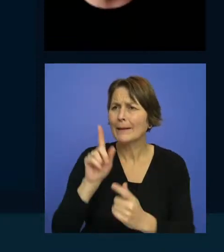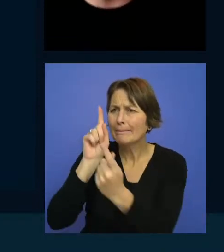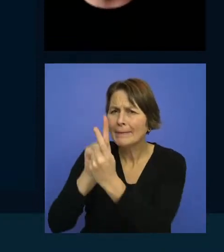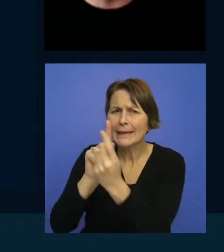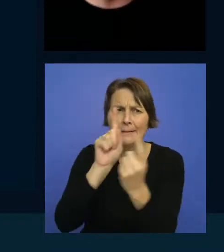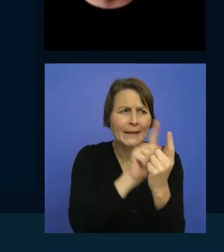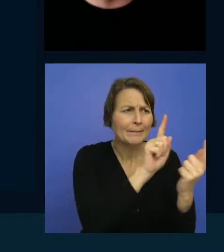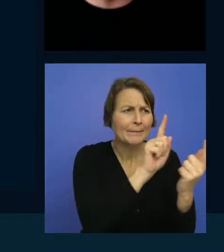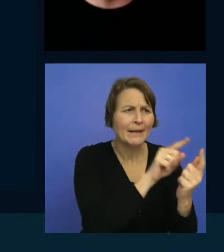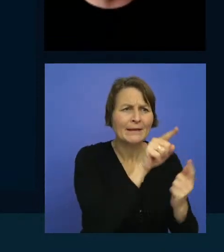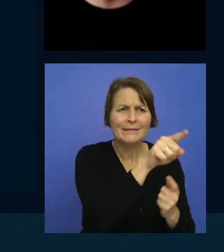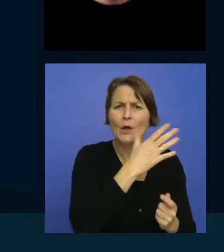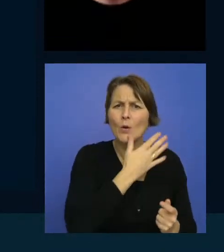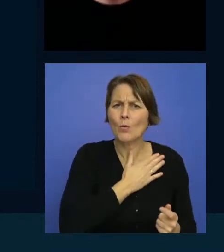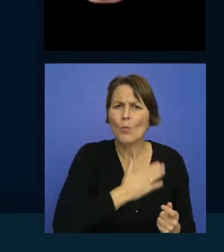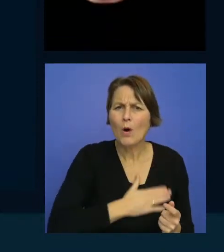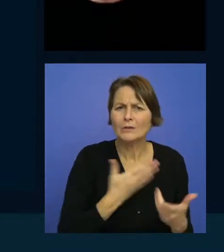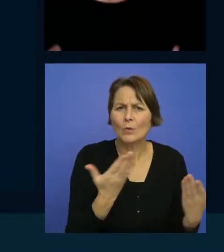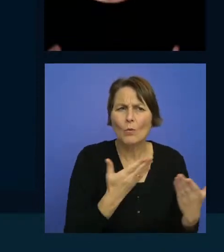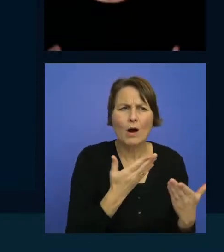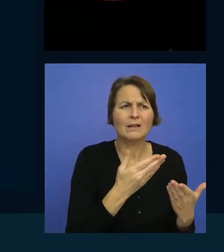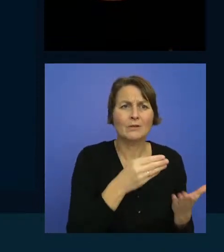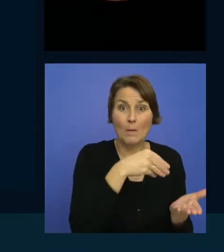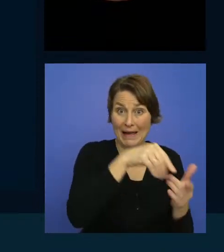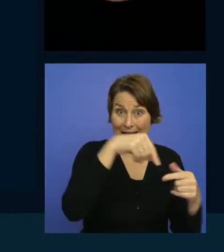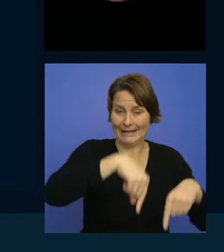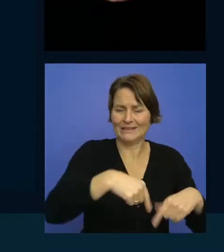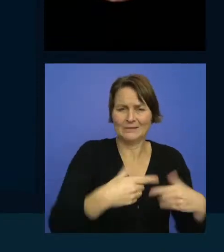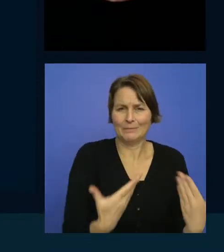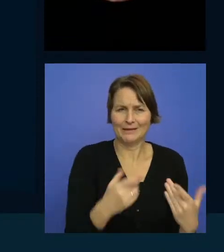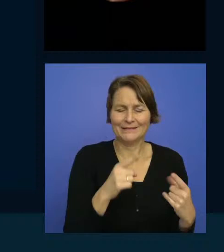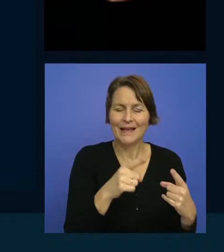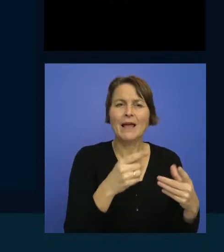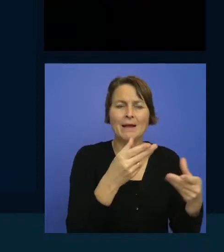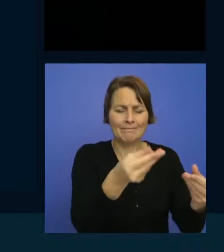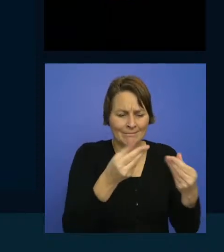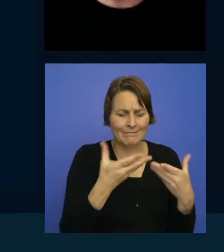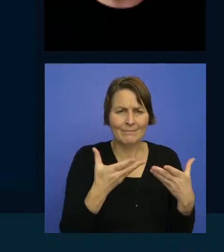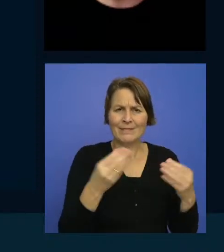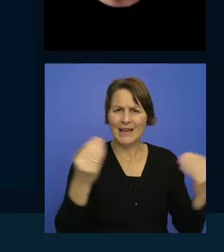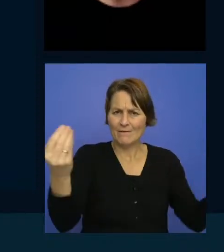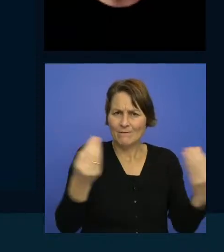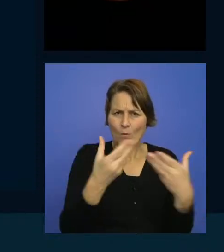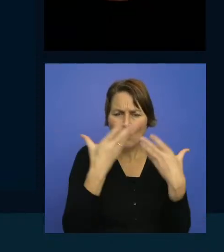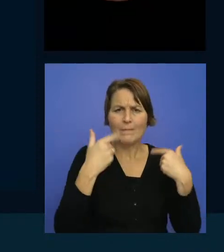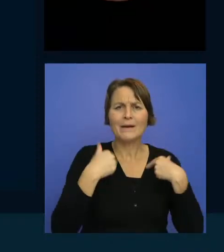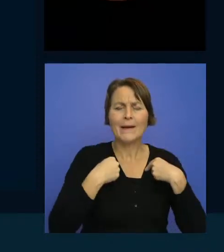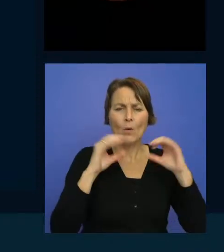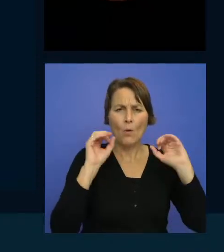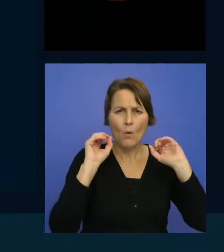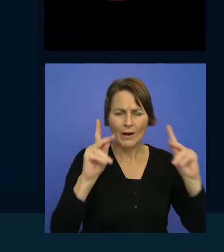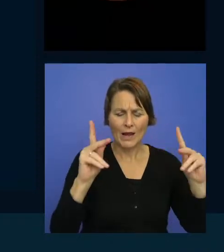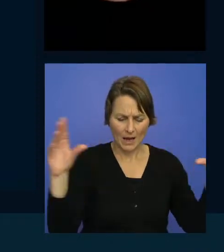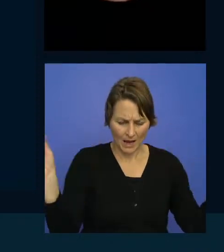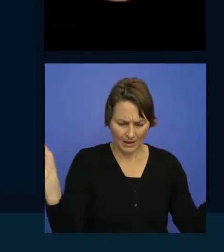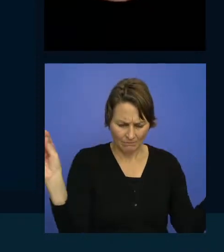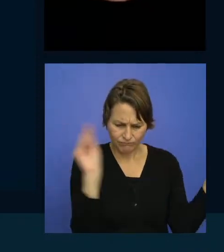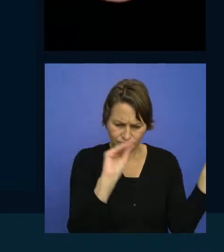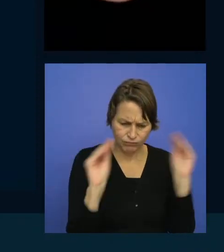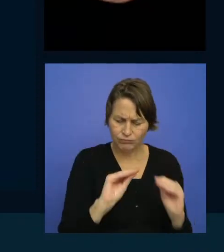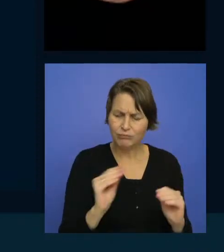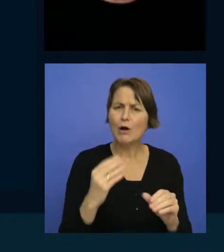through, and how that sort of shapes our product investments. And the two areas I'm going to focus on are